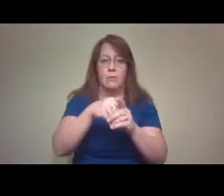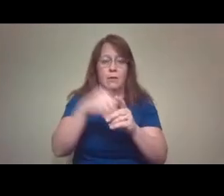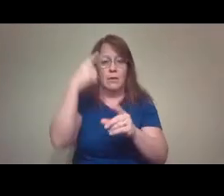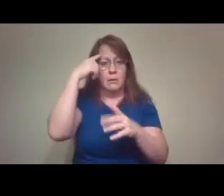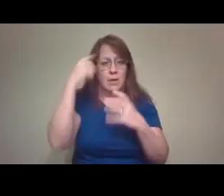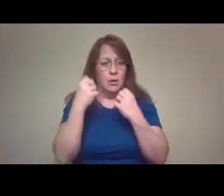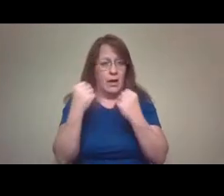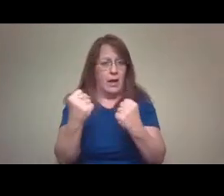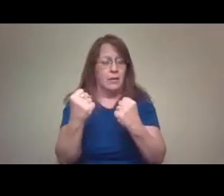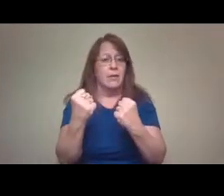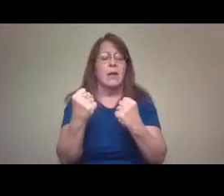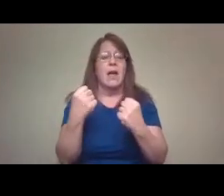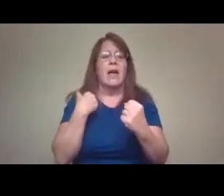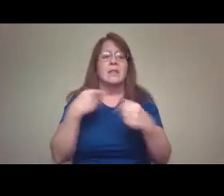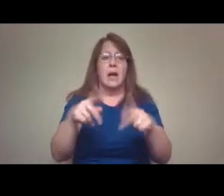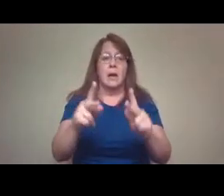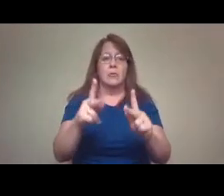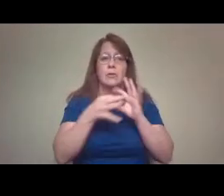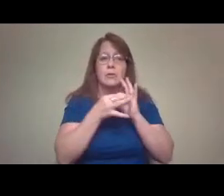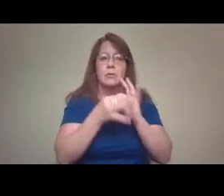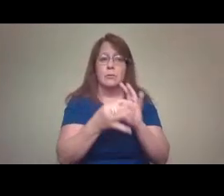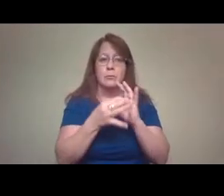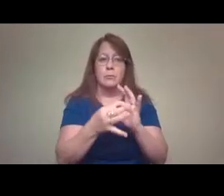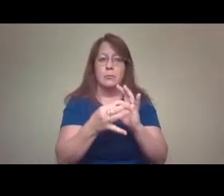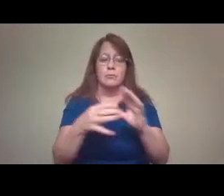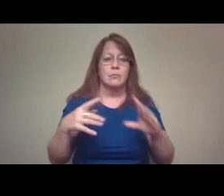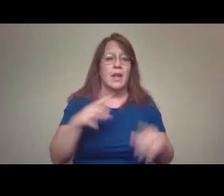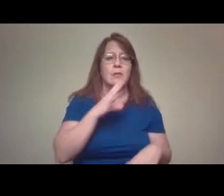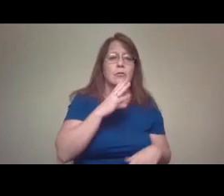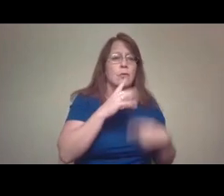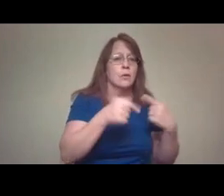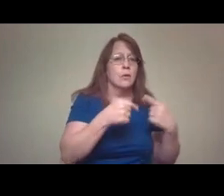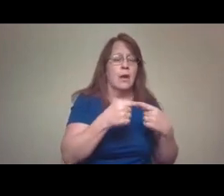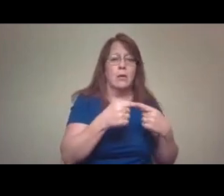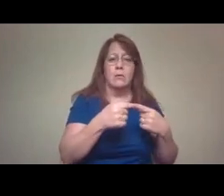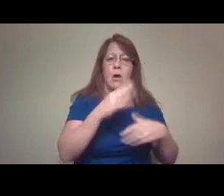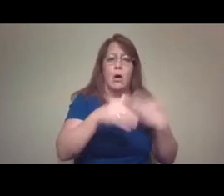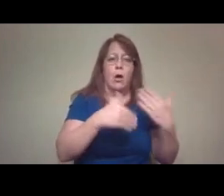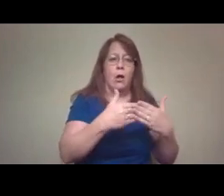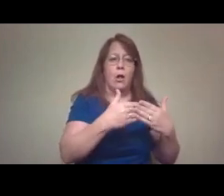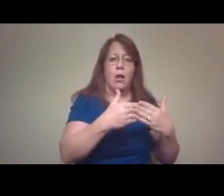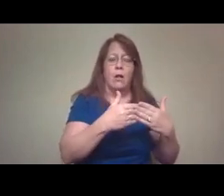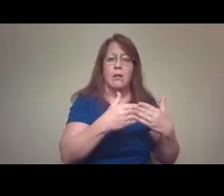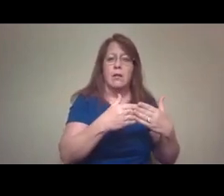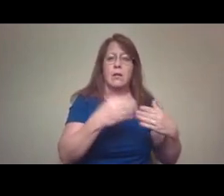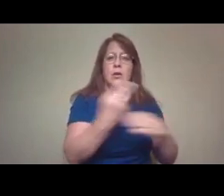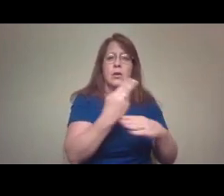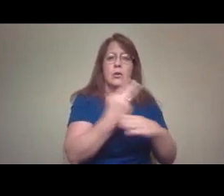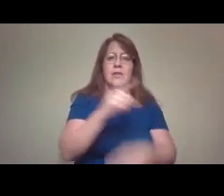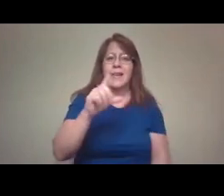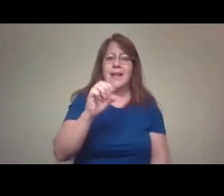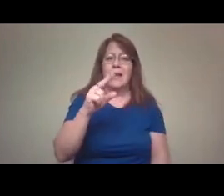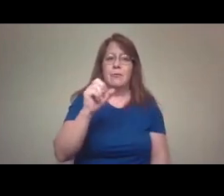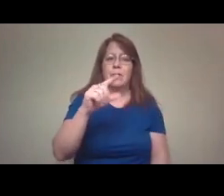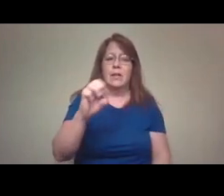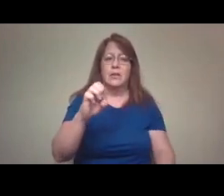has the opportunity to unite cross-sector collaborations using collective impact, leverage opportunities to